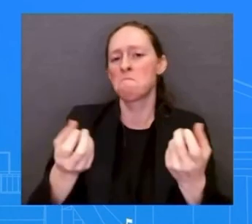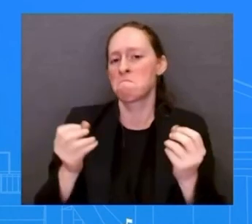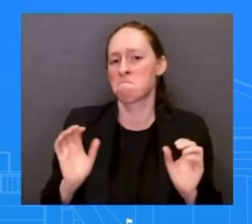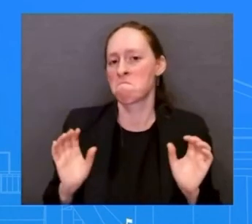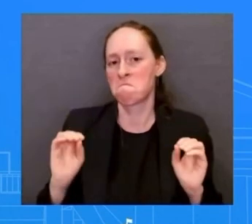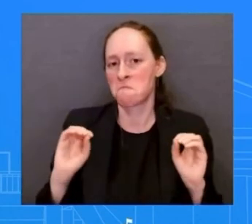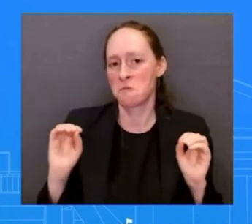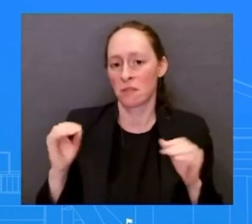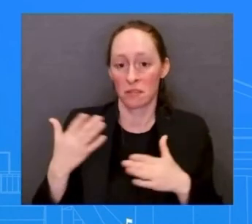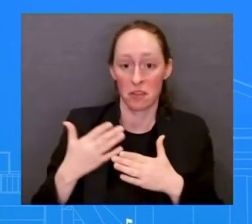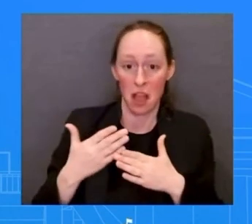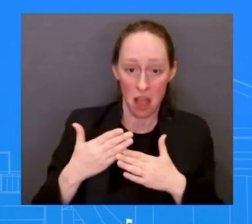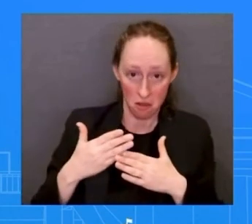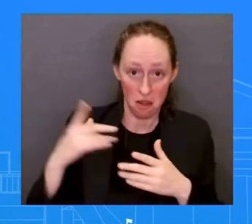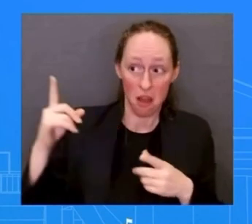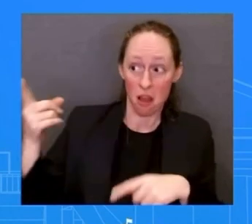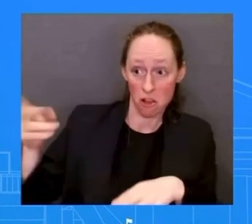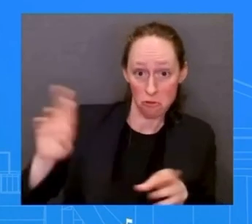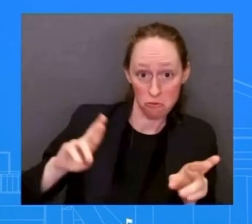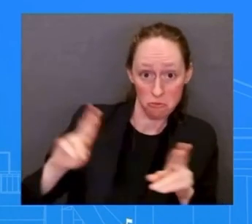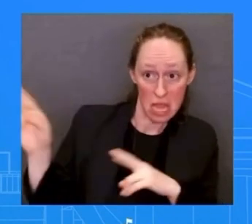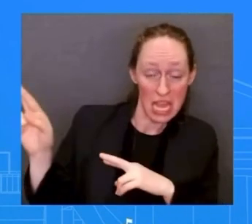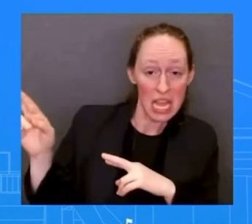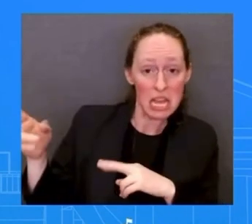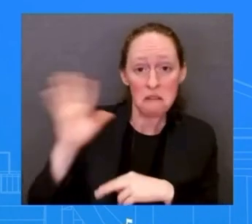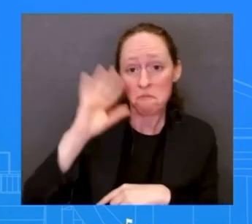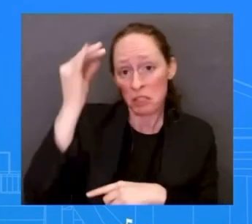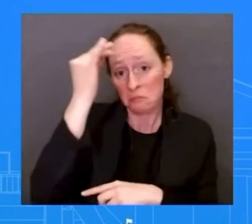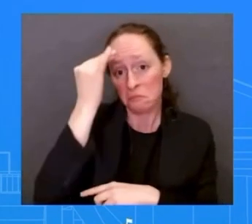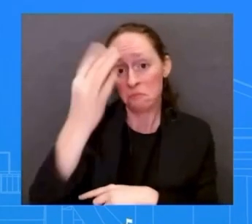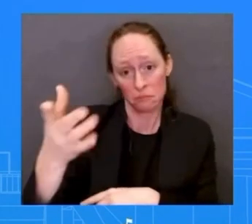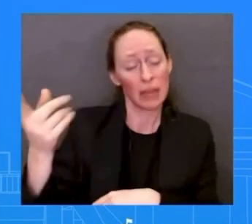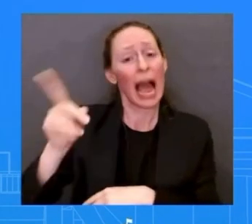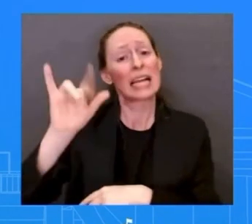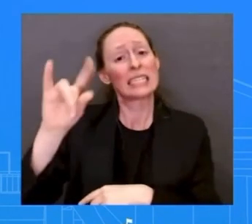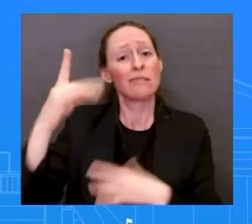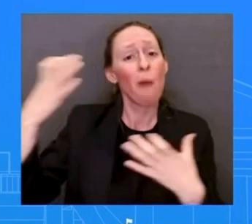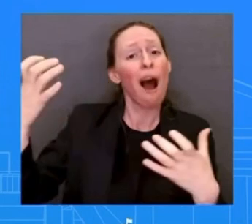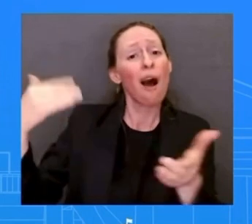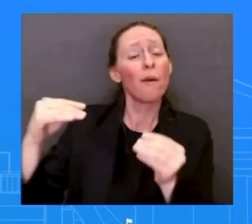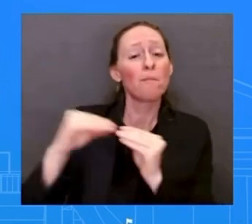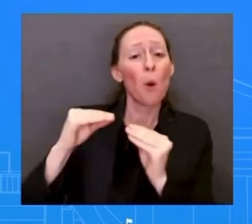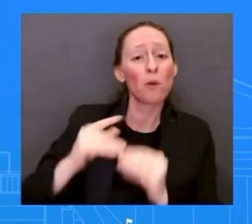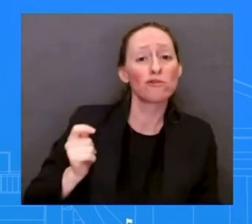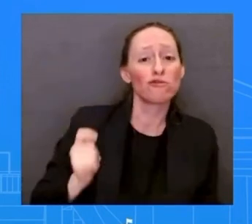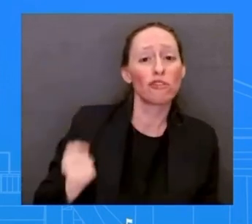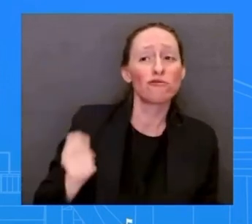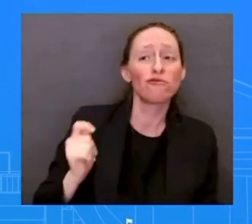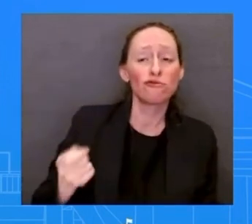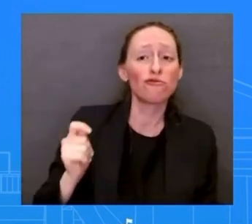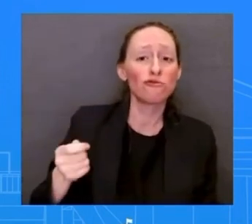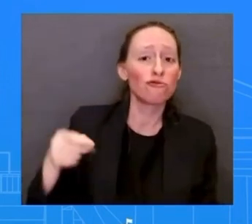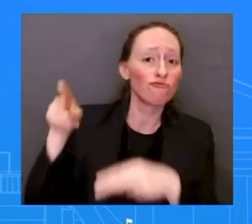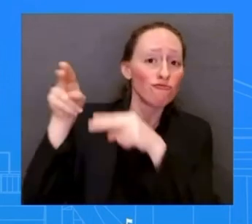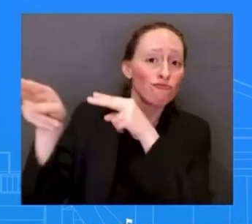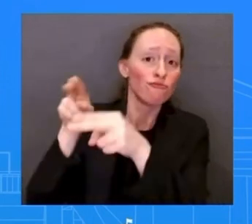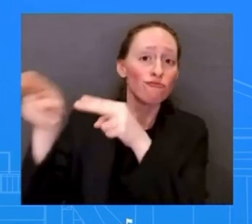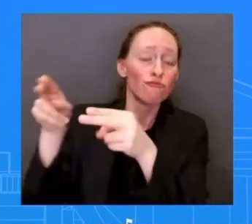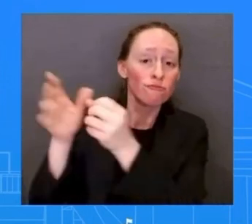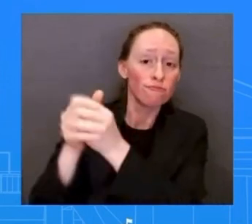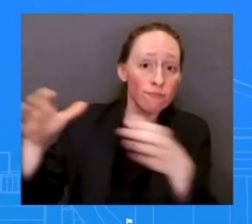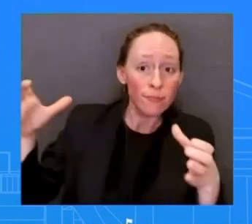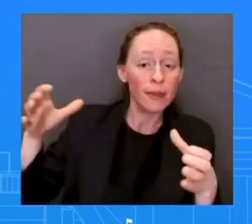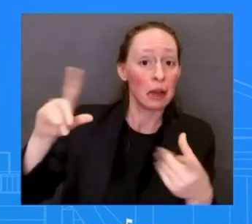He's been very clear. That's not something that he wants to do as it relates to that. Look, the president is certainly has made himself